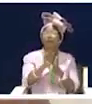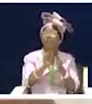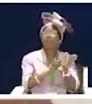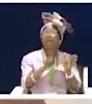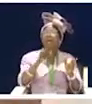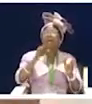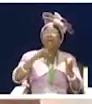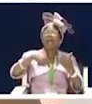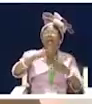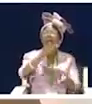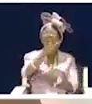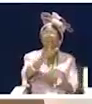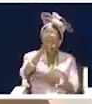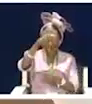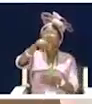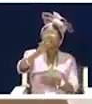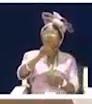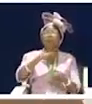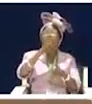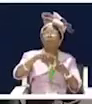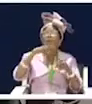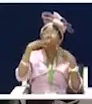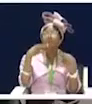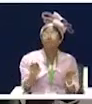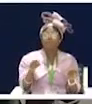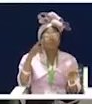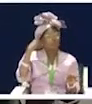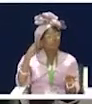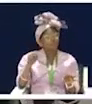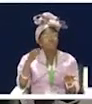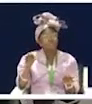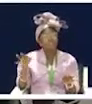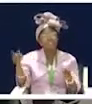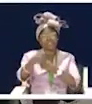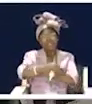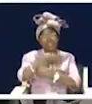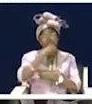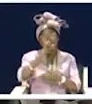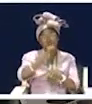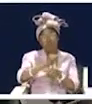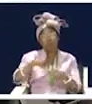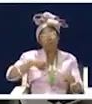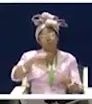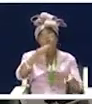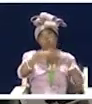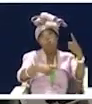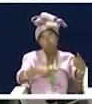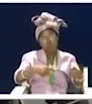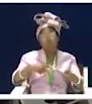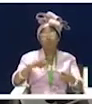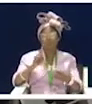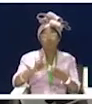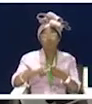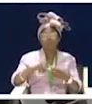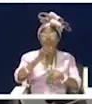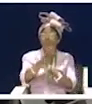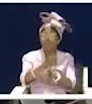3 p.m. when we were through for the day's work, we now set out to start coming to